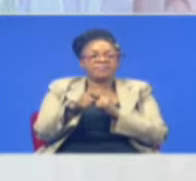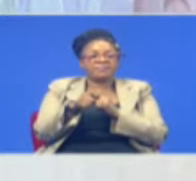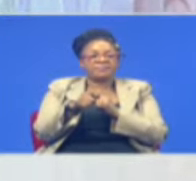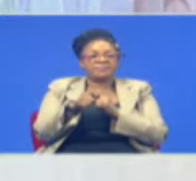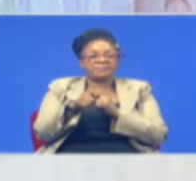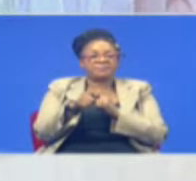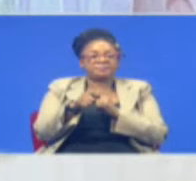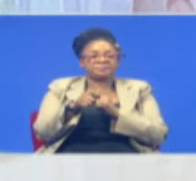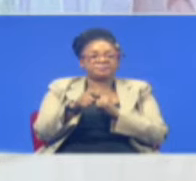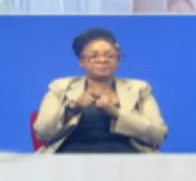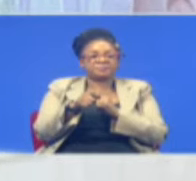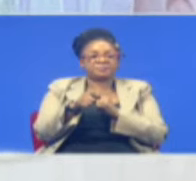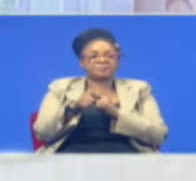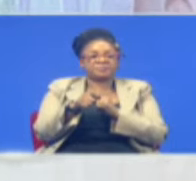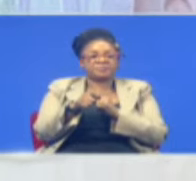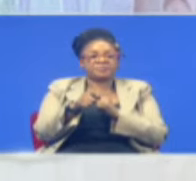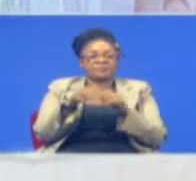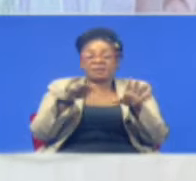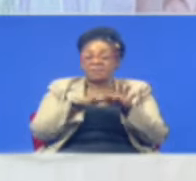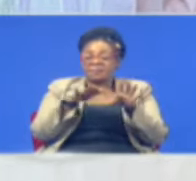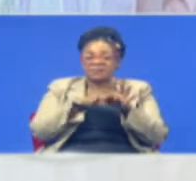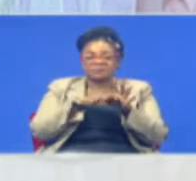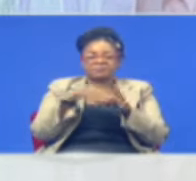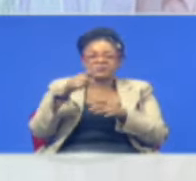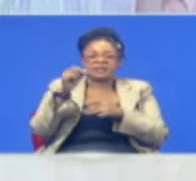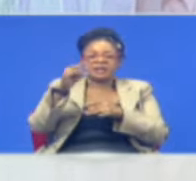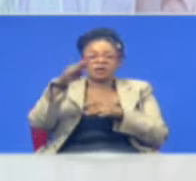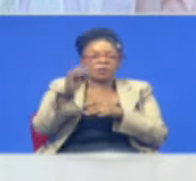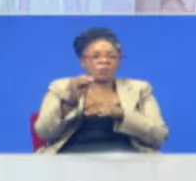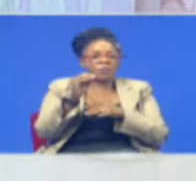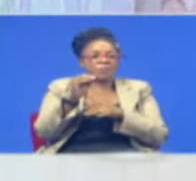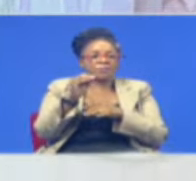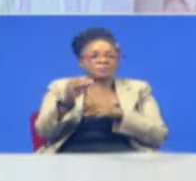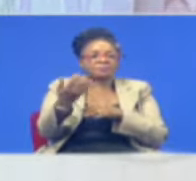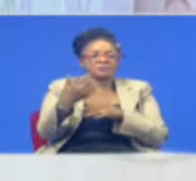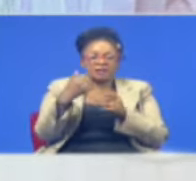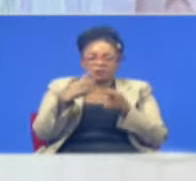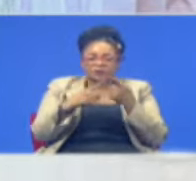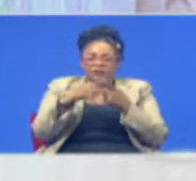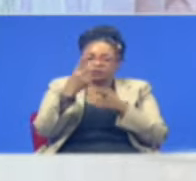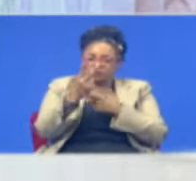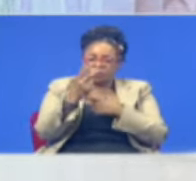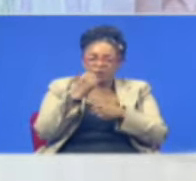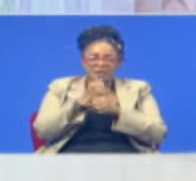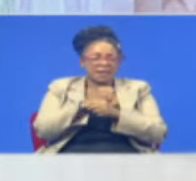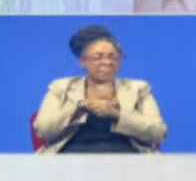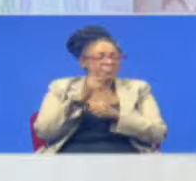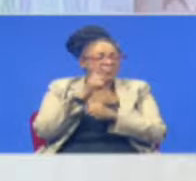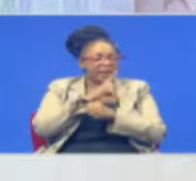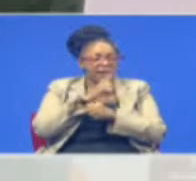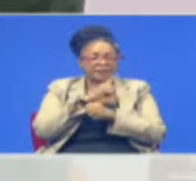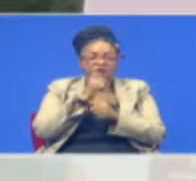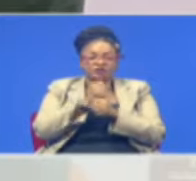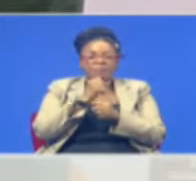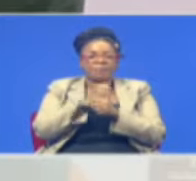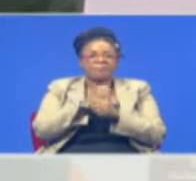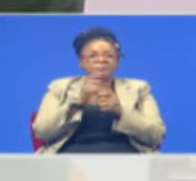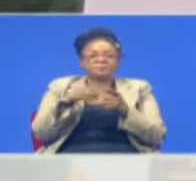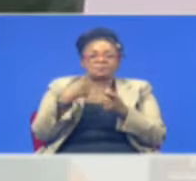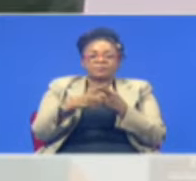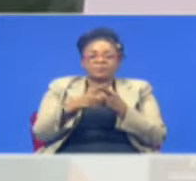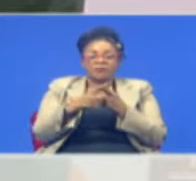Committee member, Mr. Gregor Nicholson, came, took 2 years, did a thorough job, and it was found that you are actually